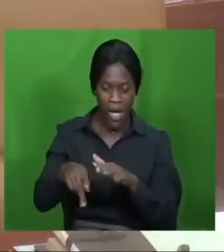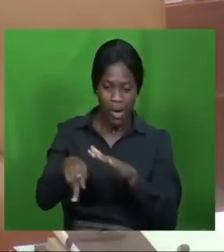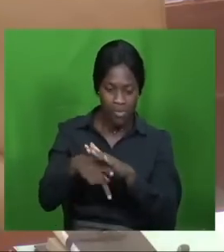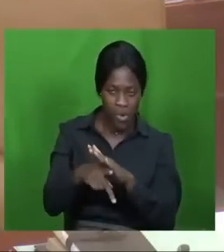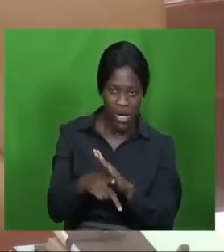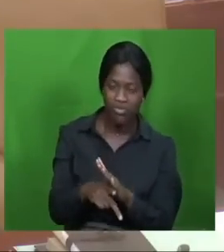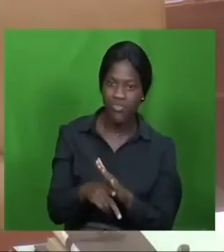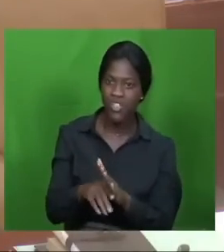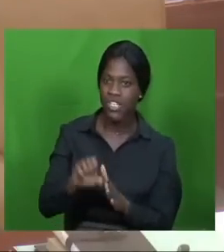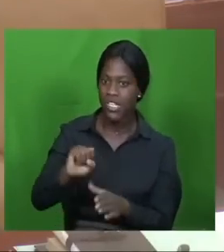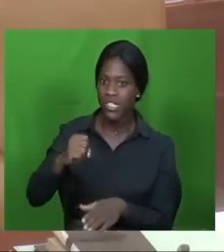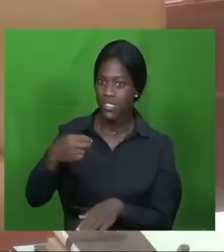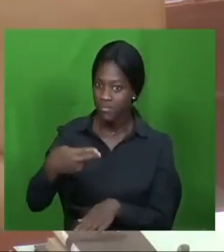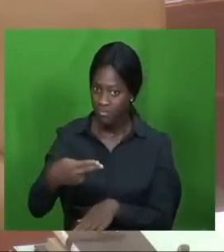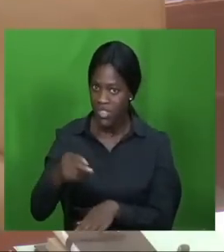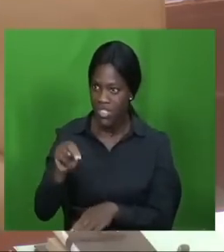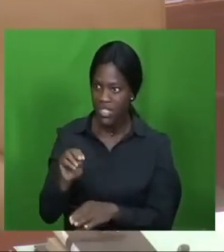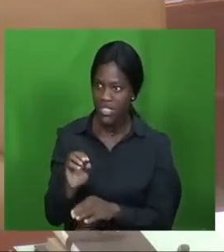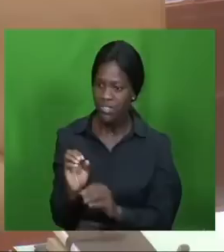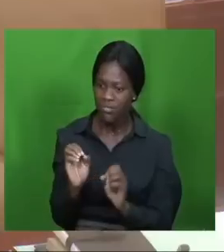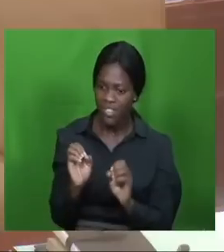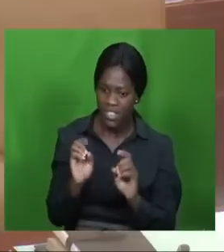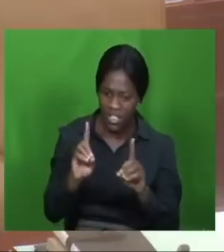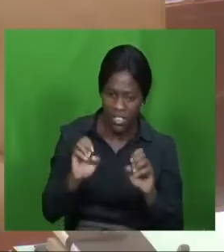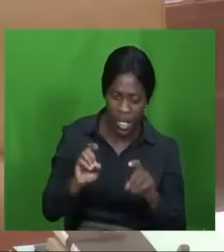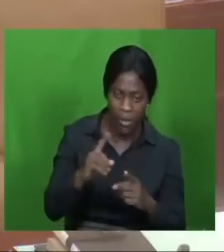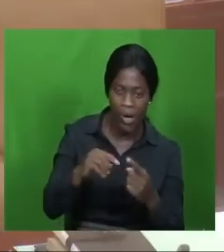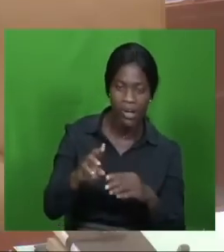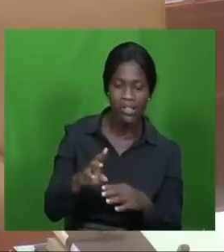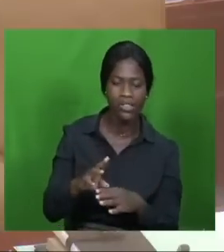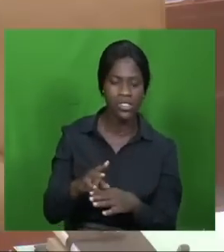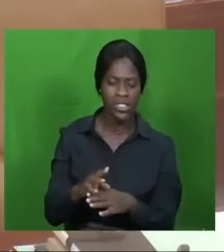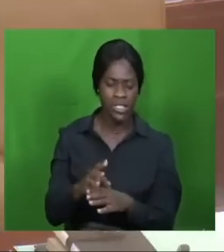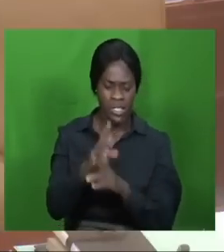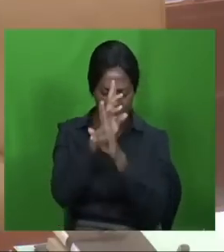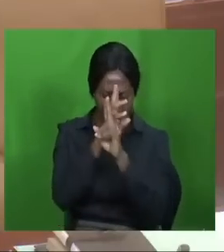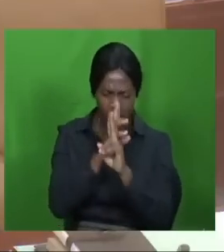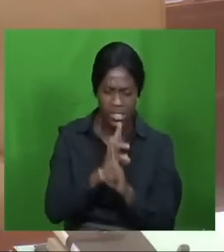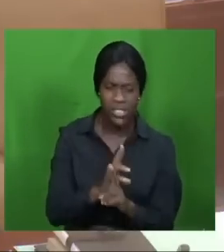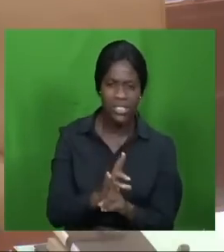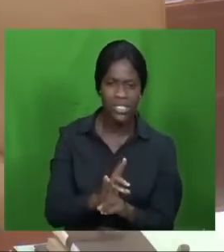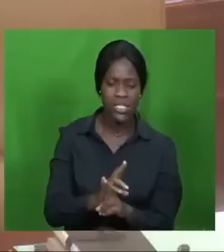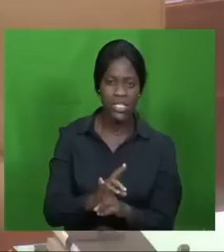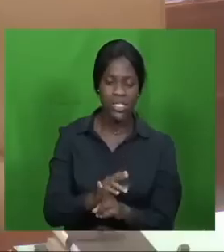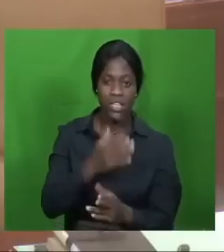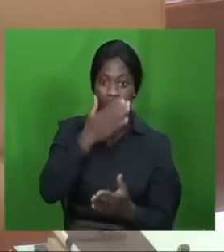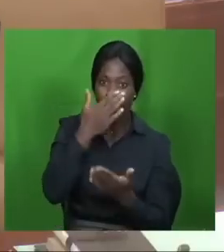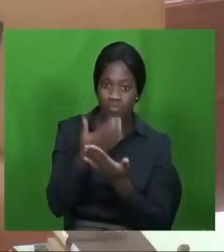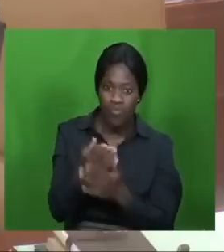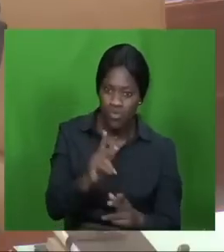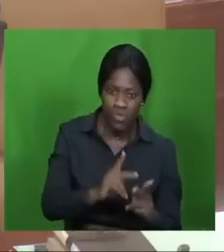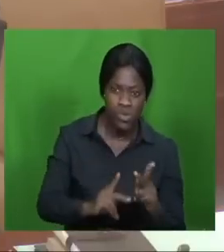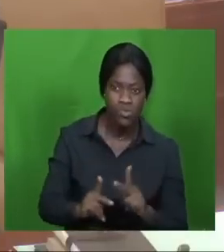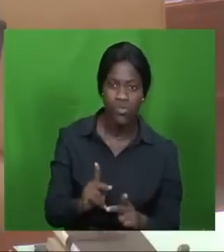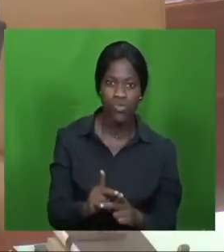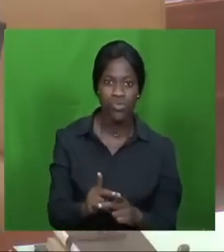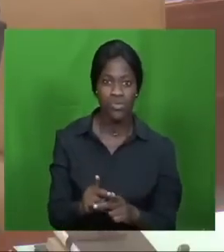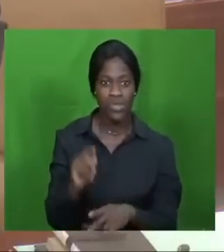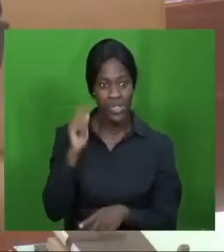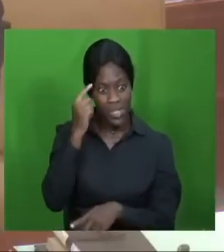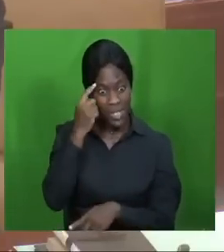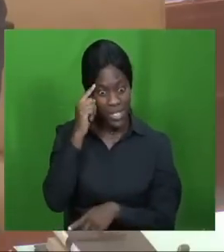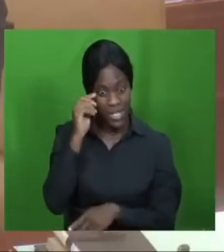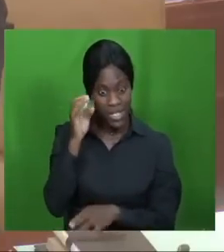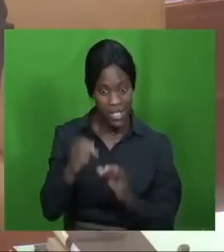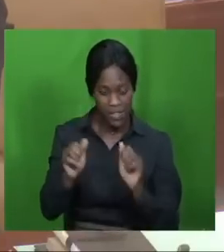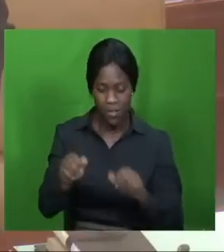the values of integrity, the values of honesty, and the value of patriotism. We are sure that they will be able to undertake this